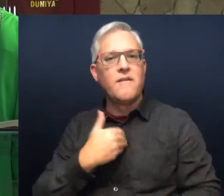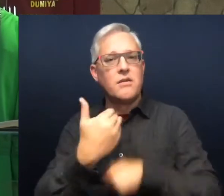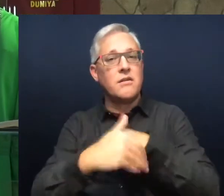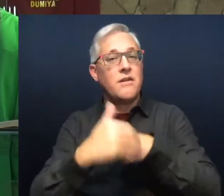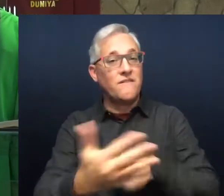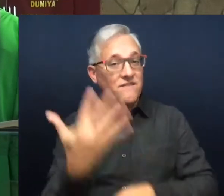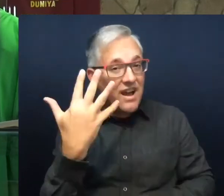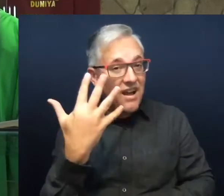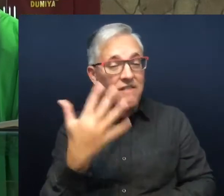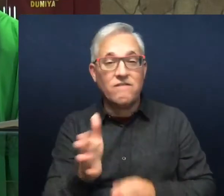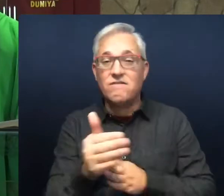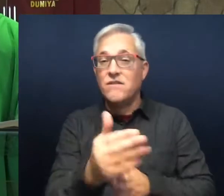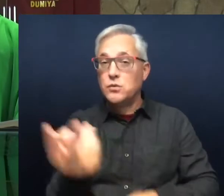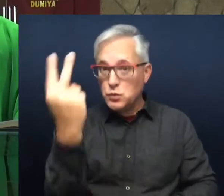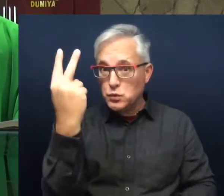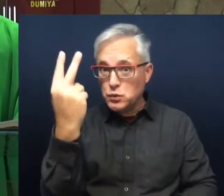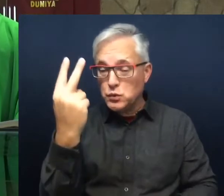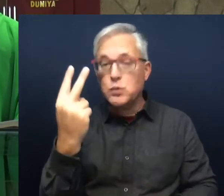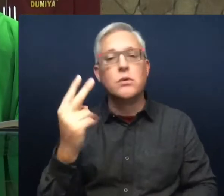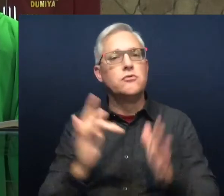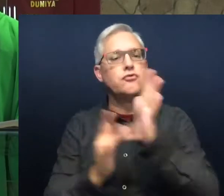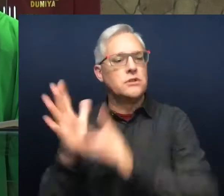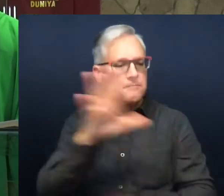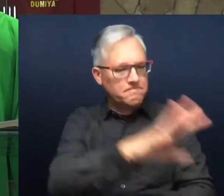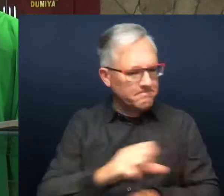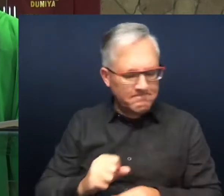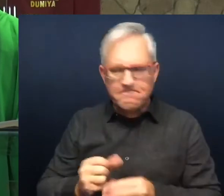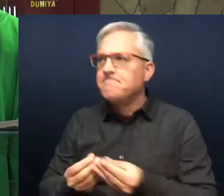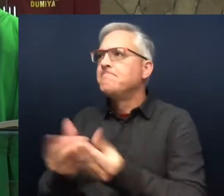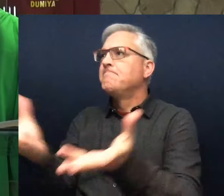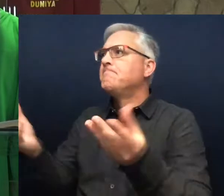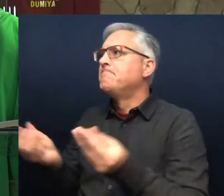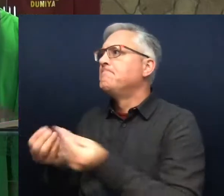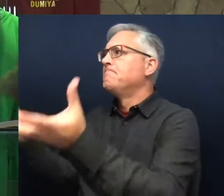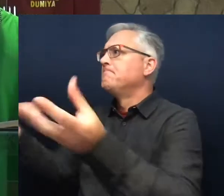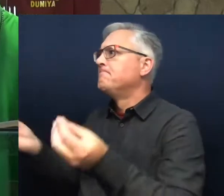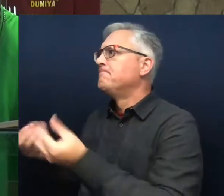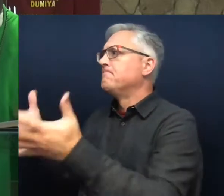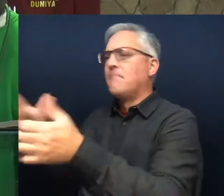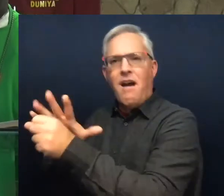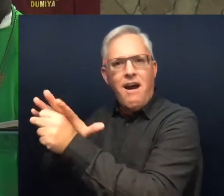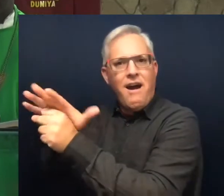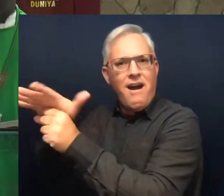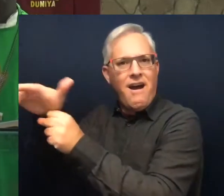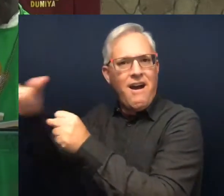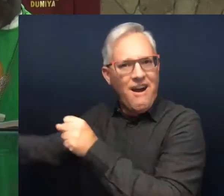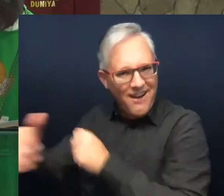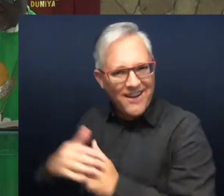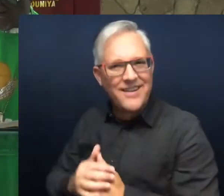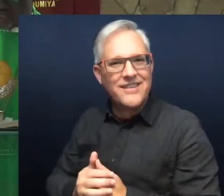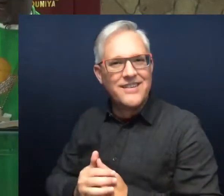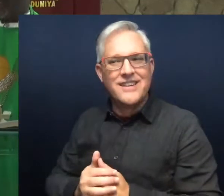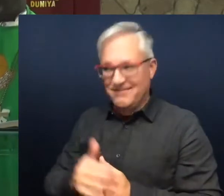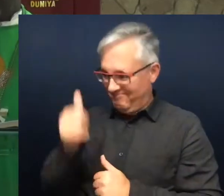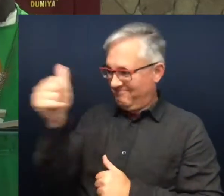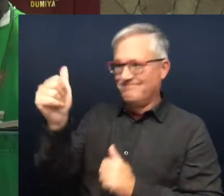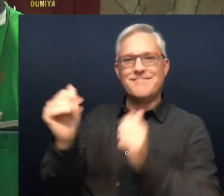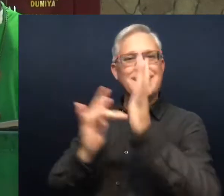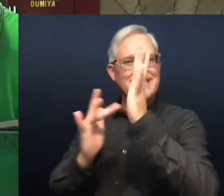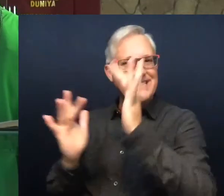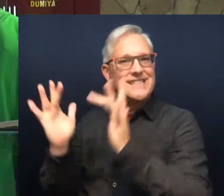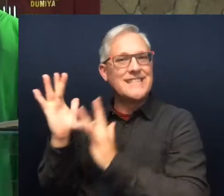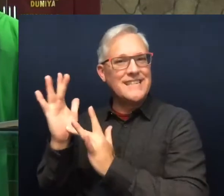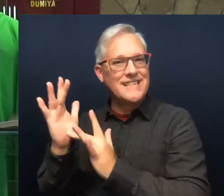5 loaves and 2 fish into abundance, food abundance. He is king. He is king that